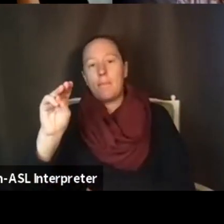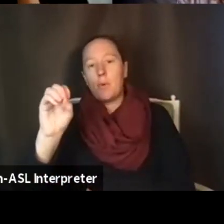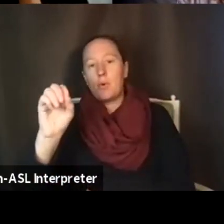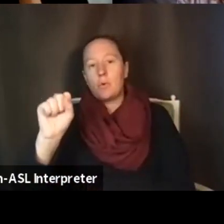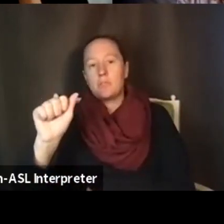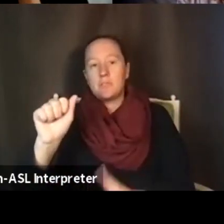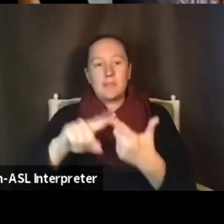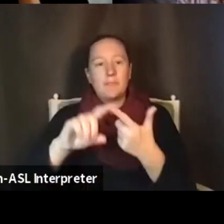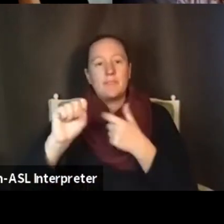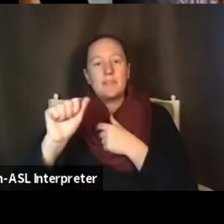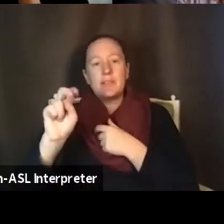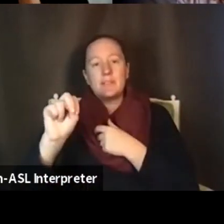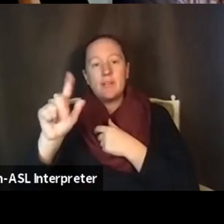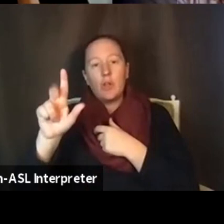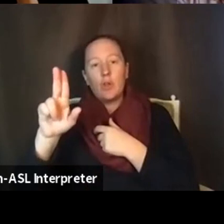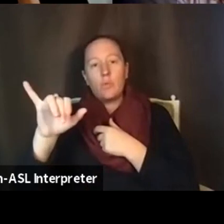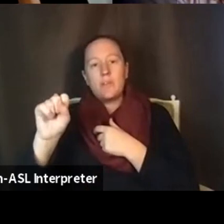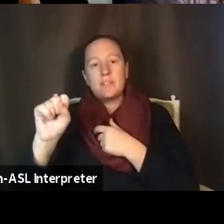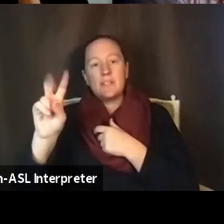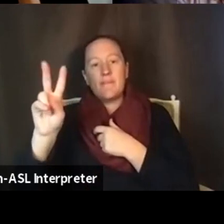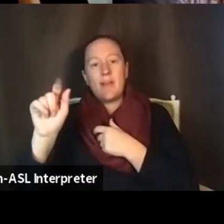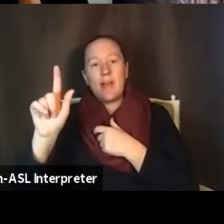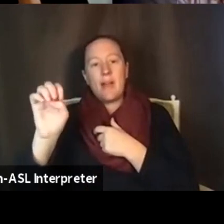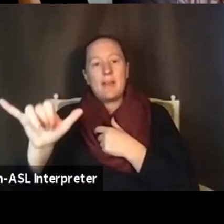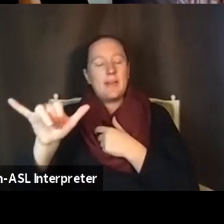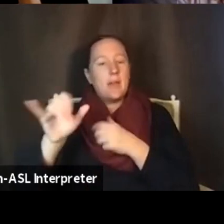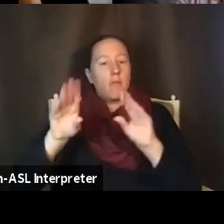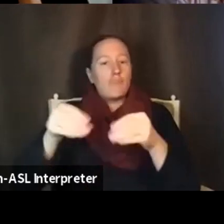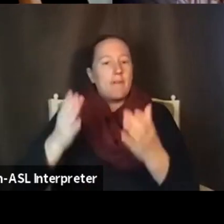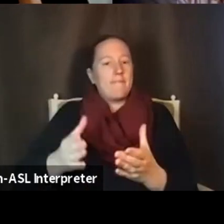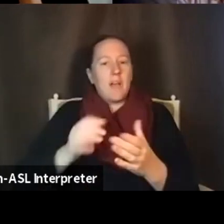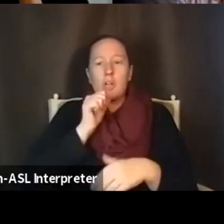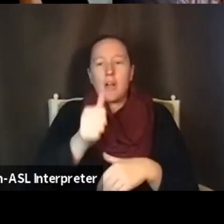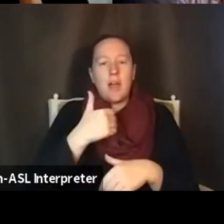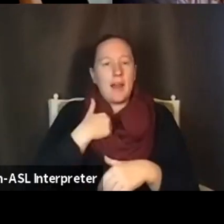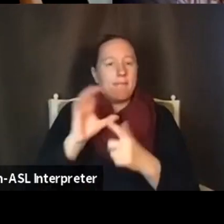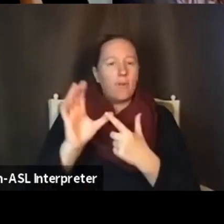Luis Valley, when a provider doesn't have the cultural perspective of the